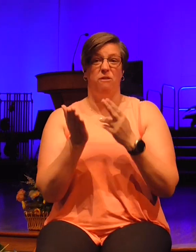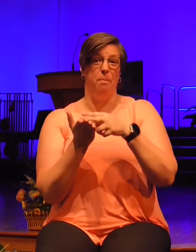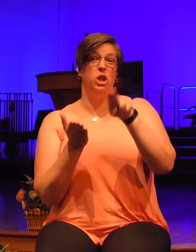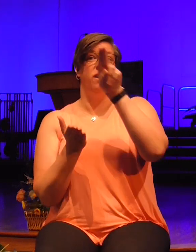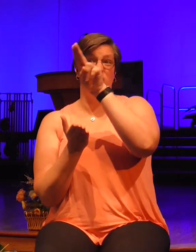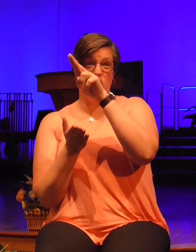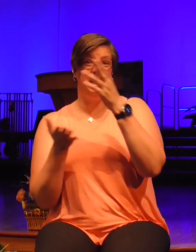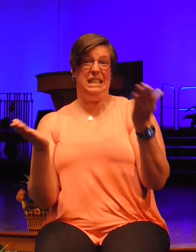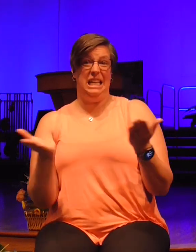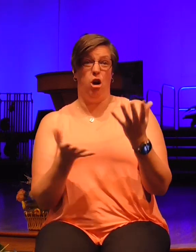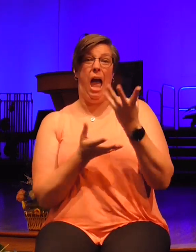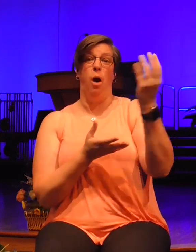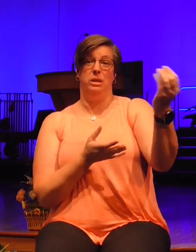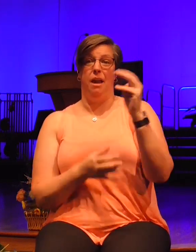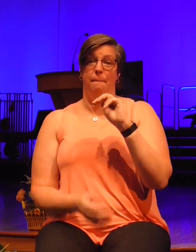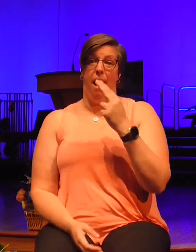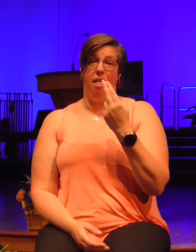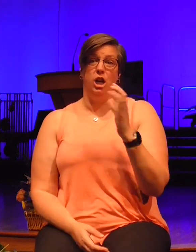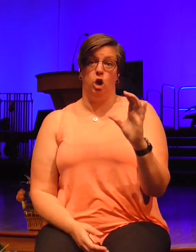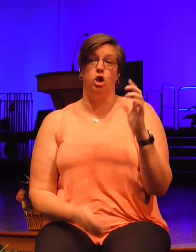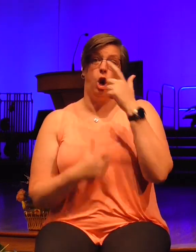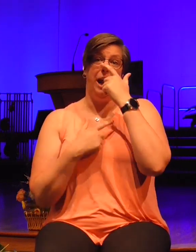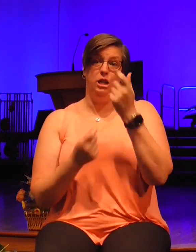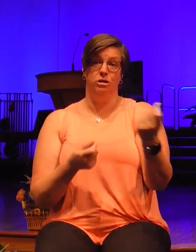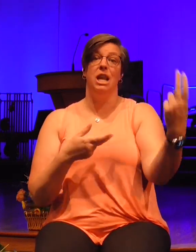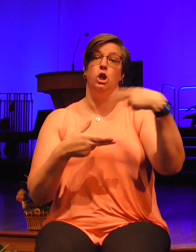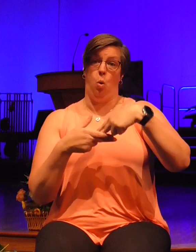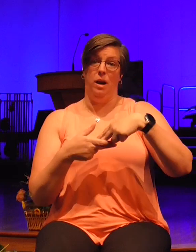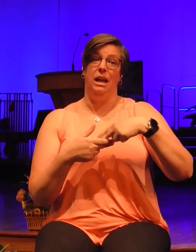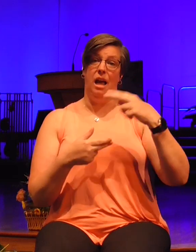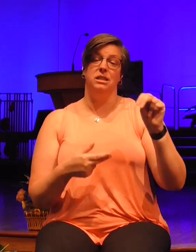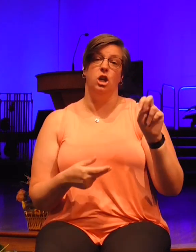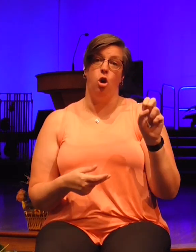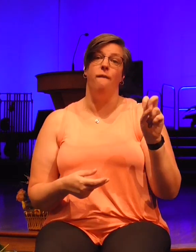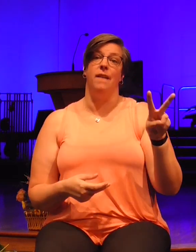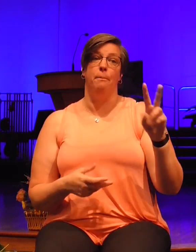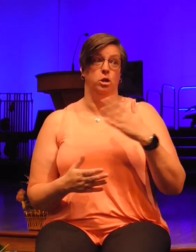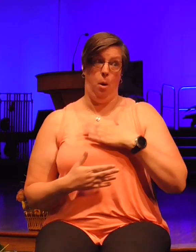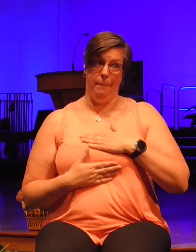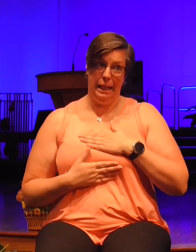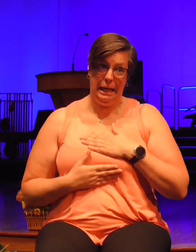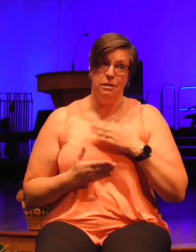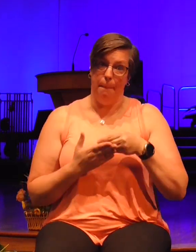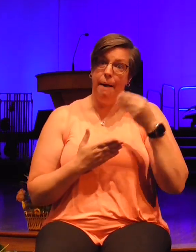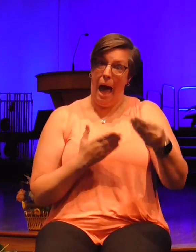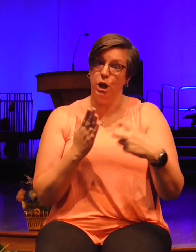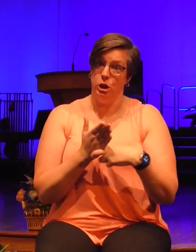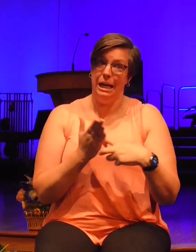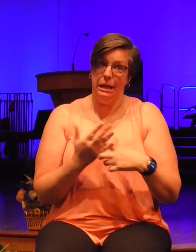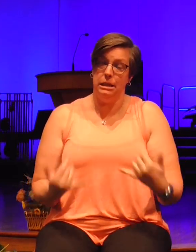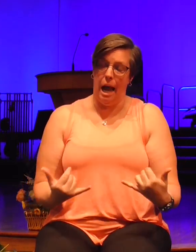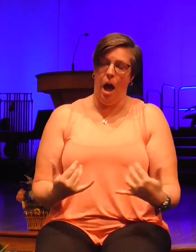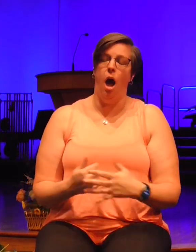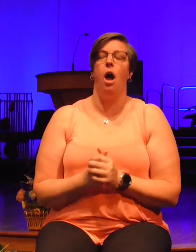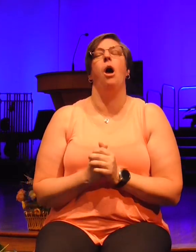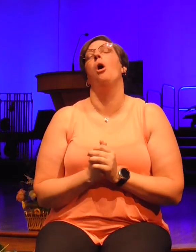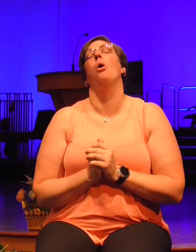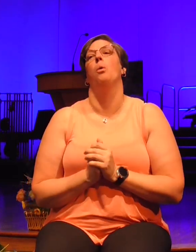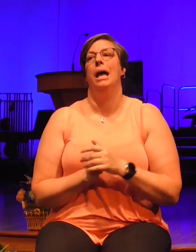and professors locally who are interested in joining us. So please get your tickets. It's going to be well worth it. And he, to